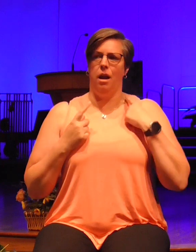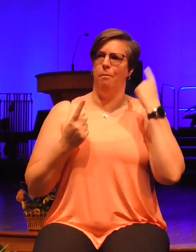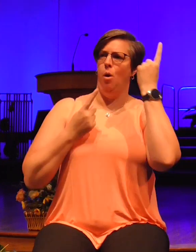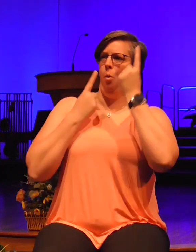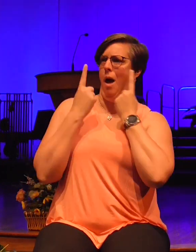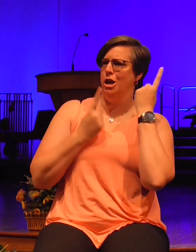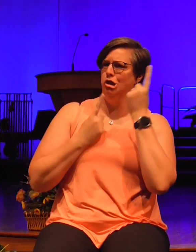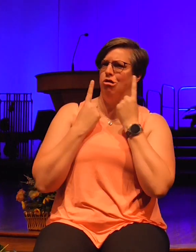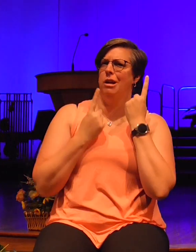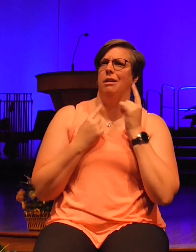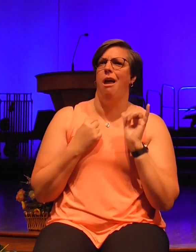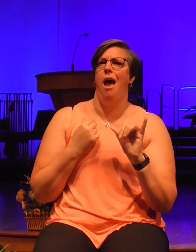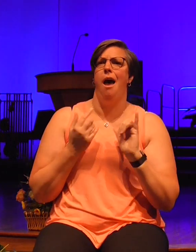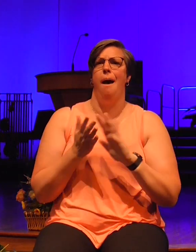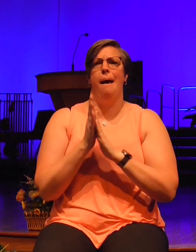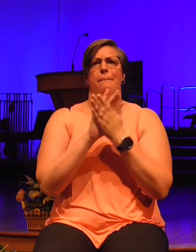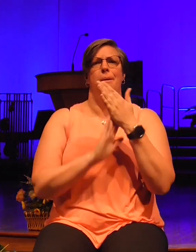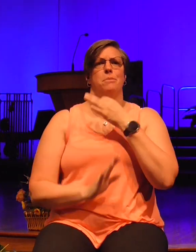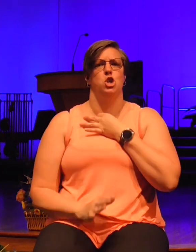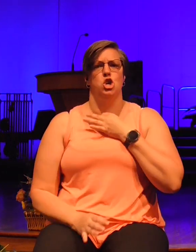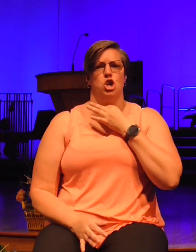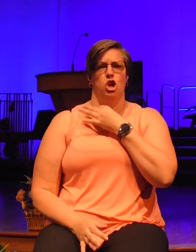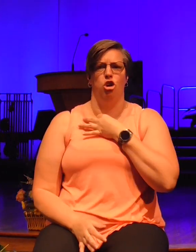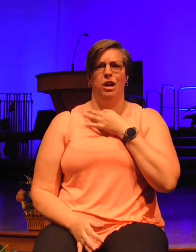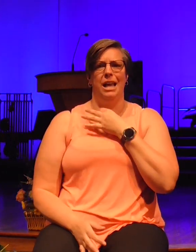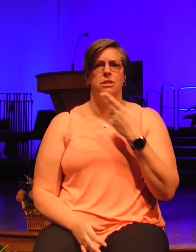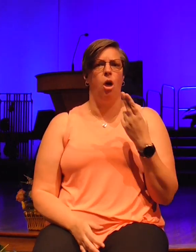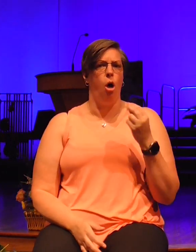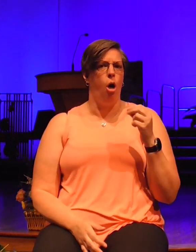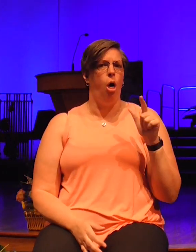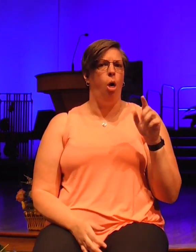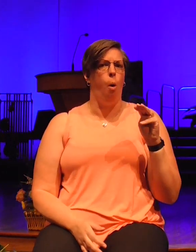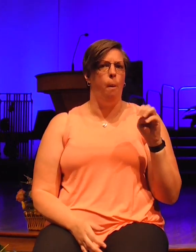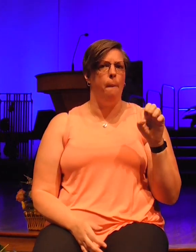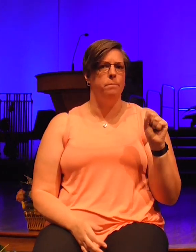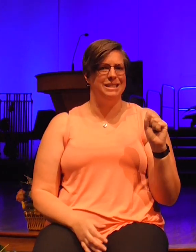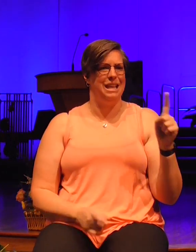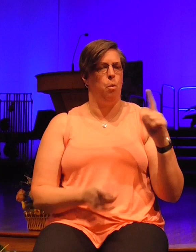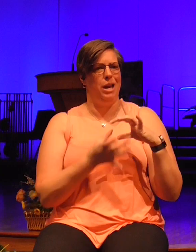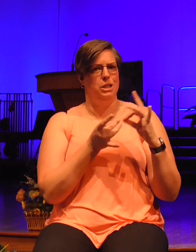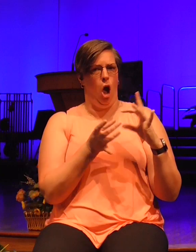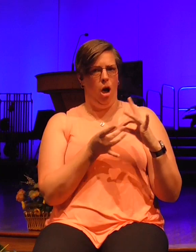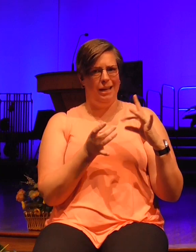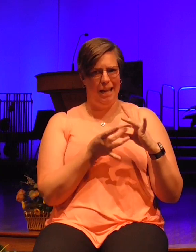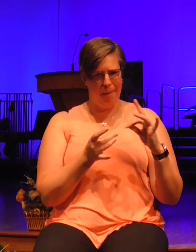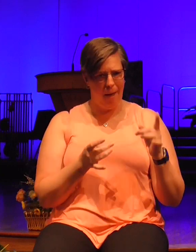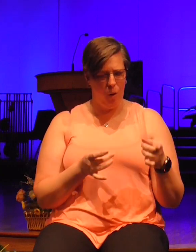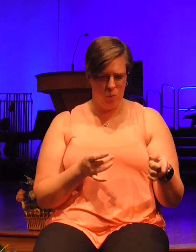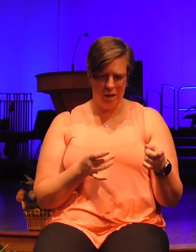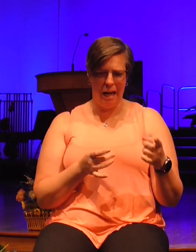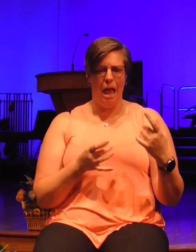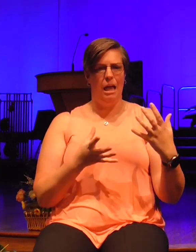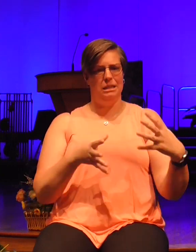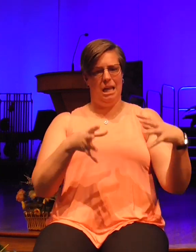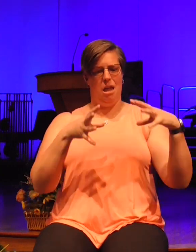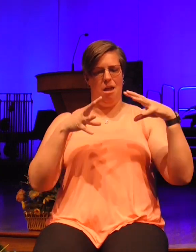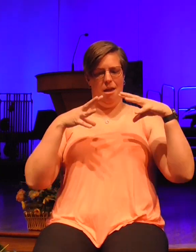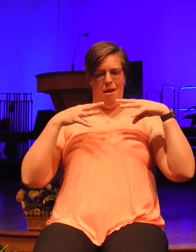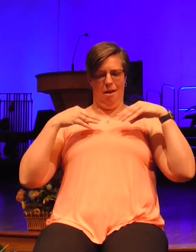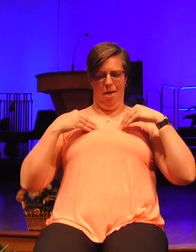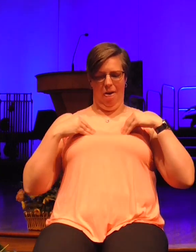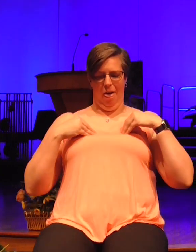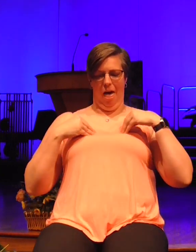we start to become curious, what Holmes is talking about is taking on the